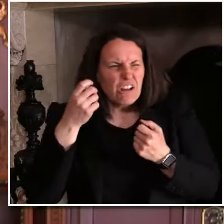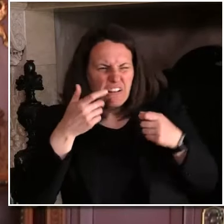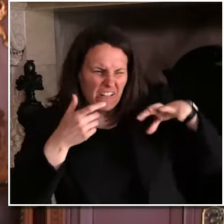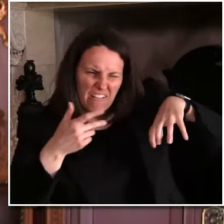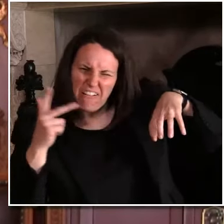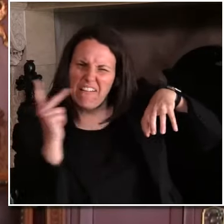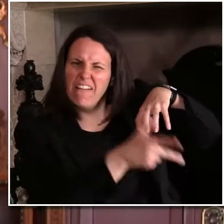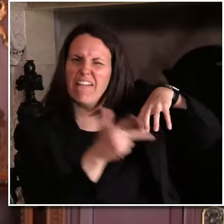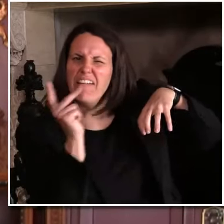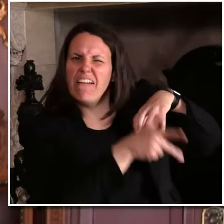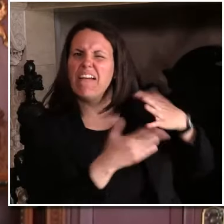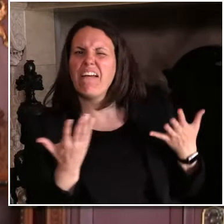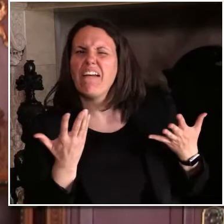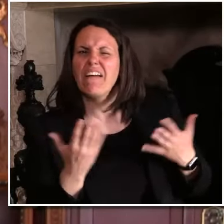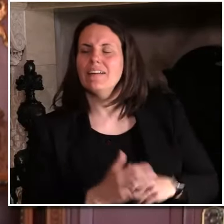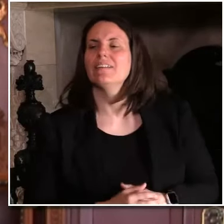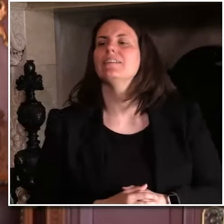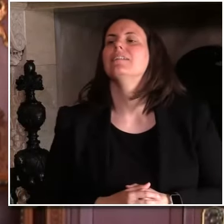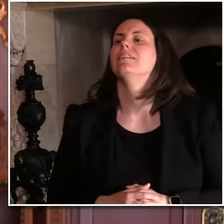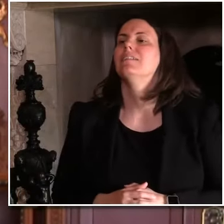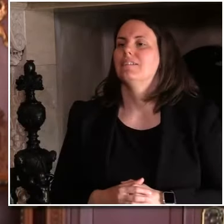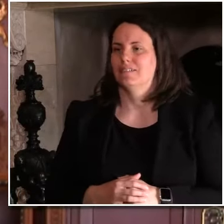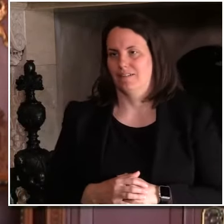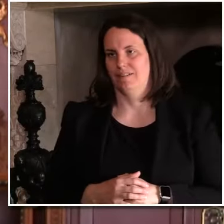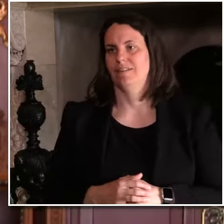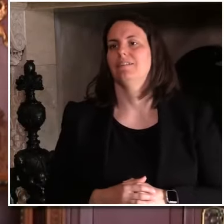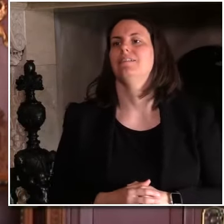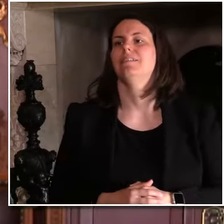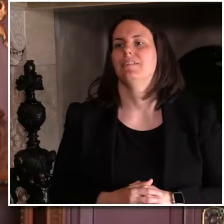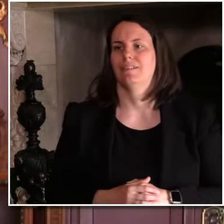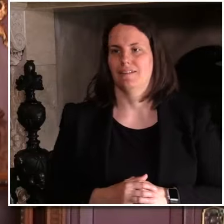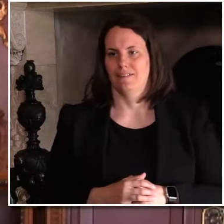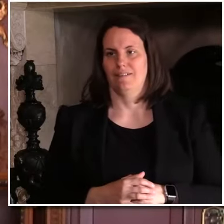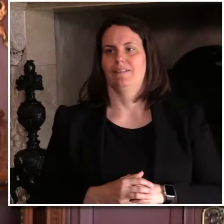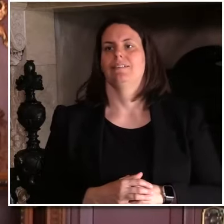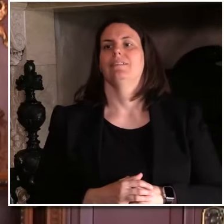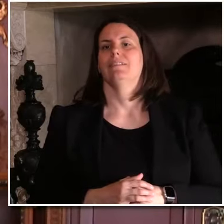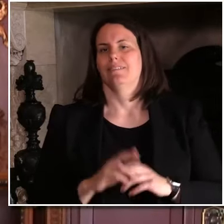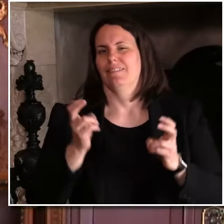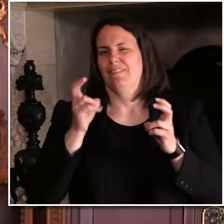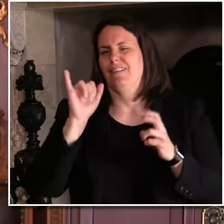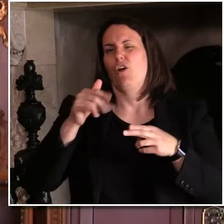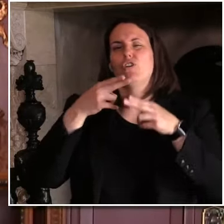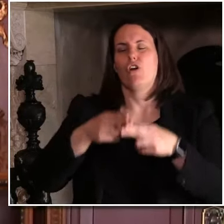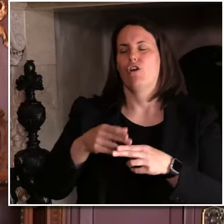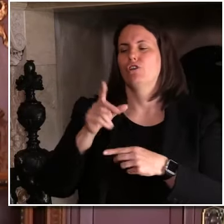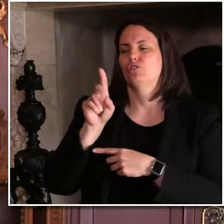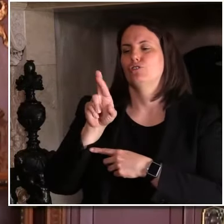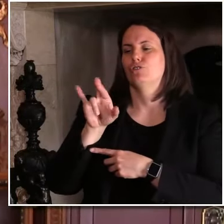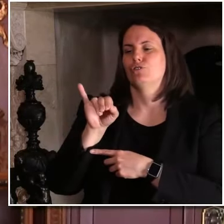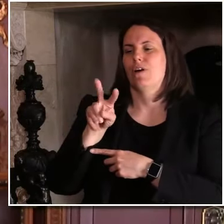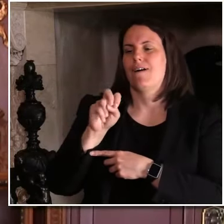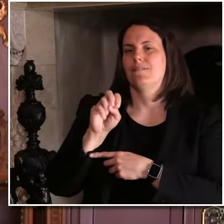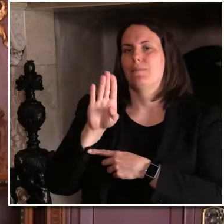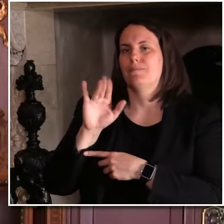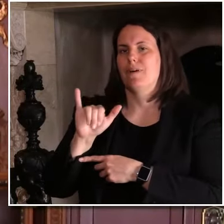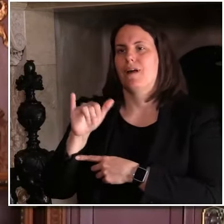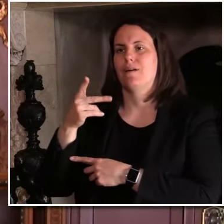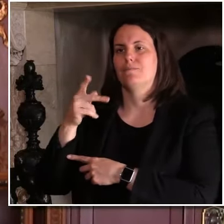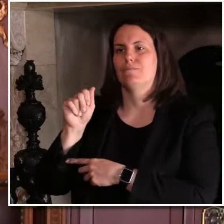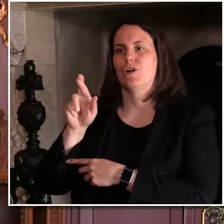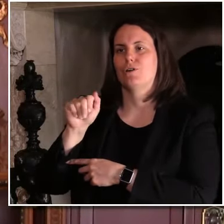drive-by parade. Okay. Correct. Well, I thought it was some high-tech thing. It's a drive-by